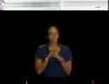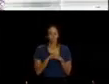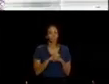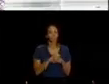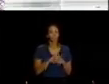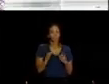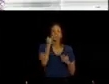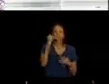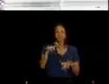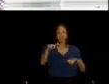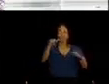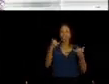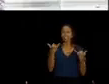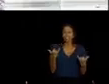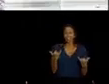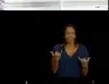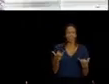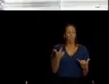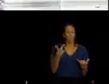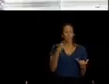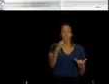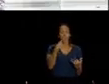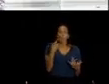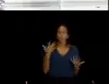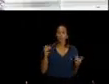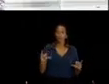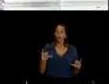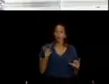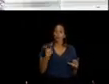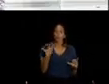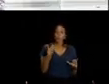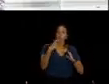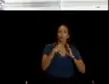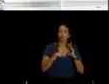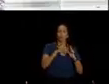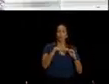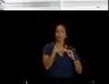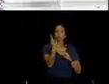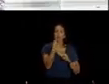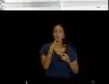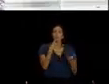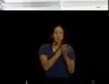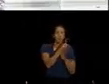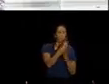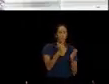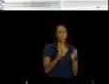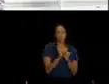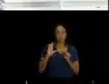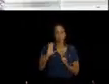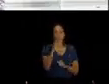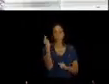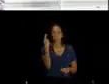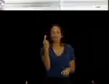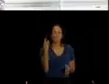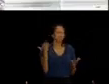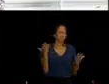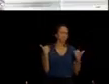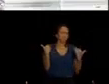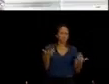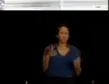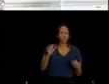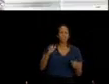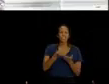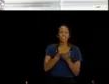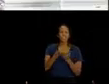you leave here today and you're like, I also want to read a book about somebody falling in love with their best friend, you can absolutely